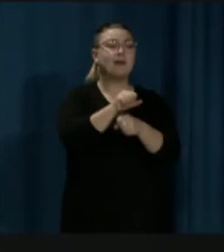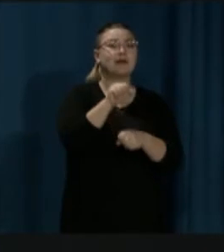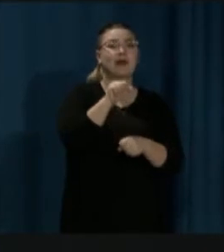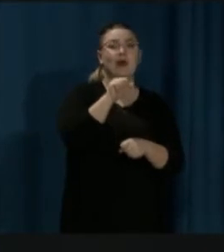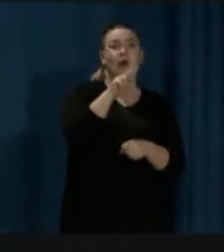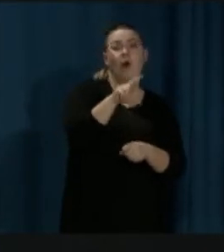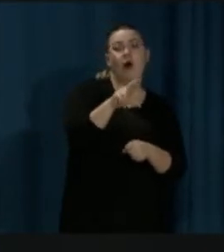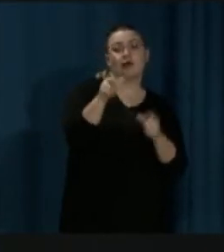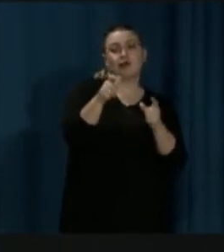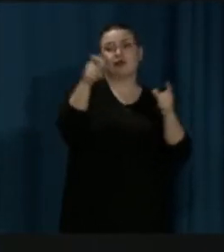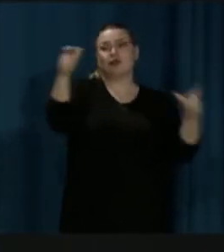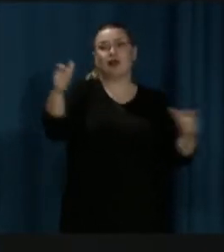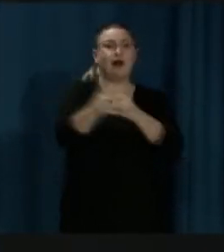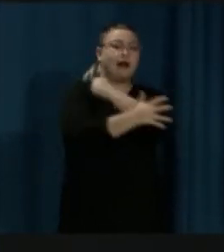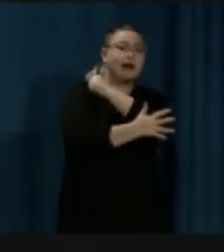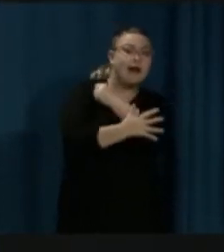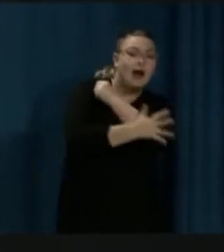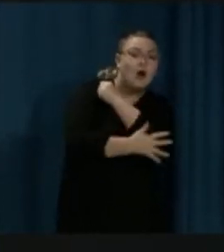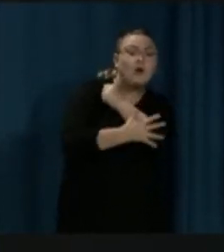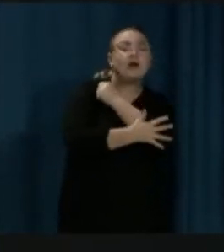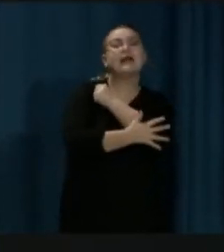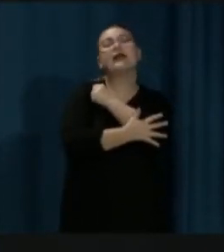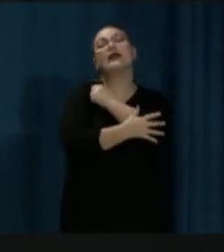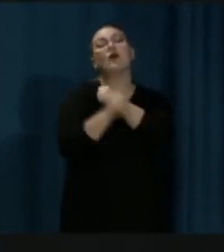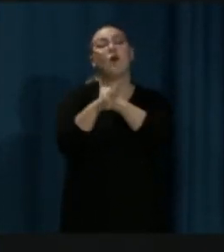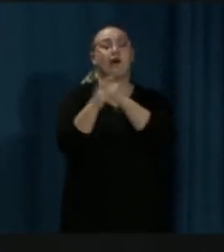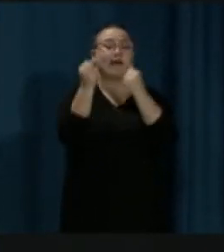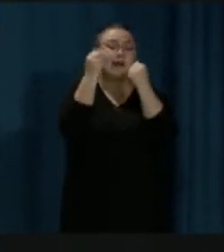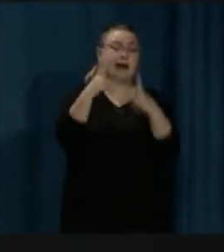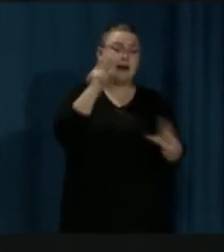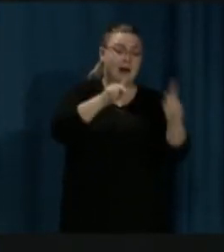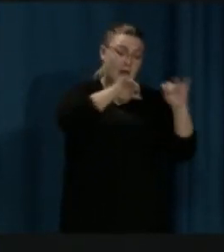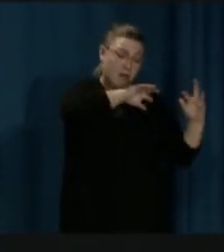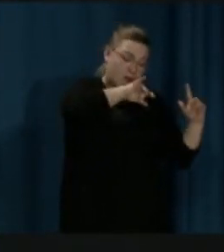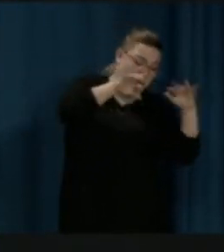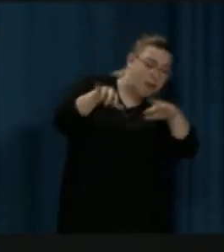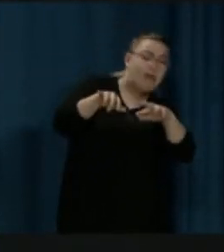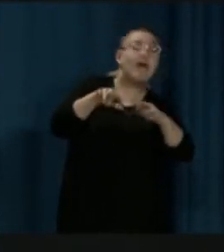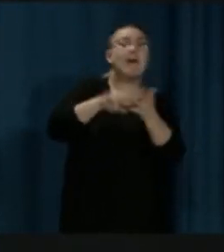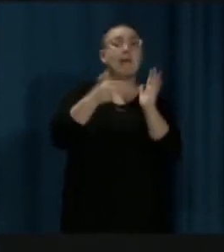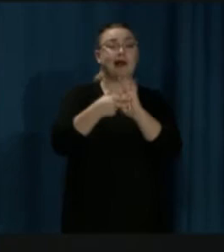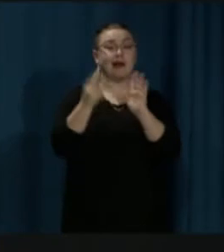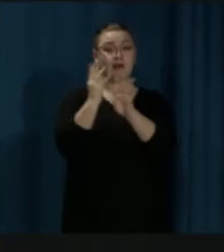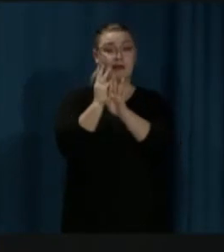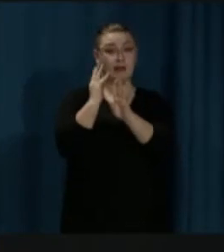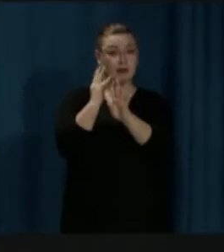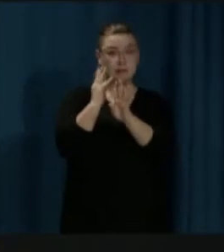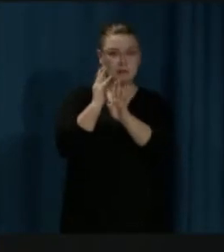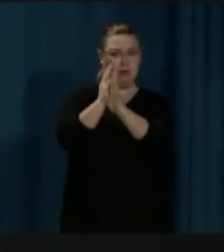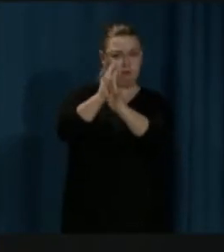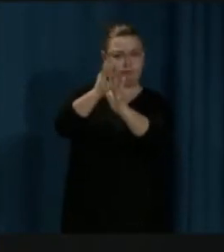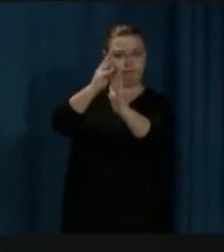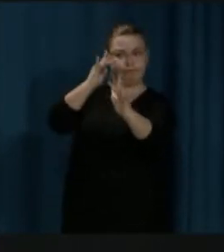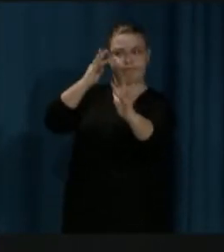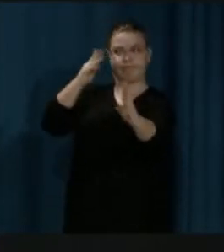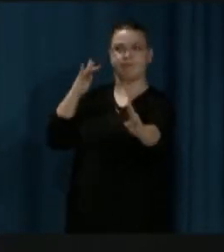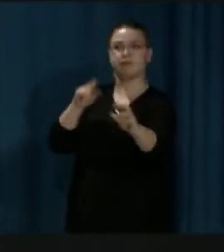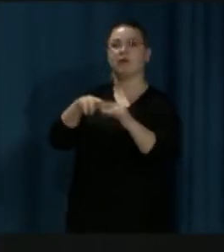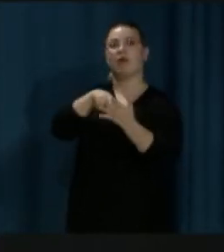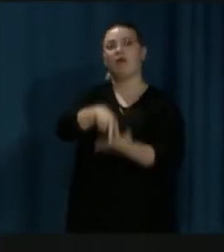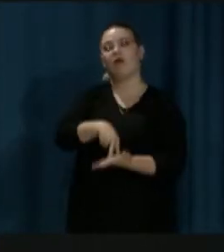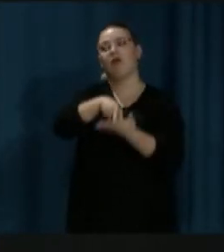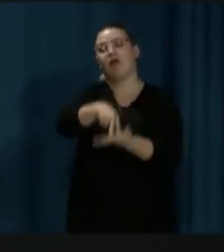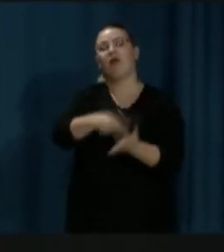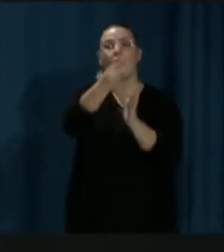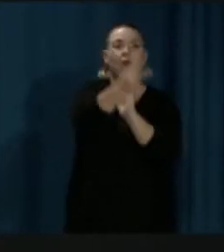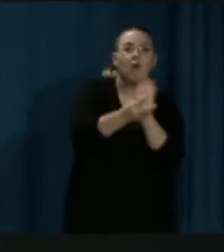bigger county living in a more densely populated precinct, the line to vote could be sometimes an hour, 2 hours. They may